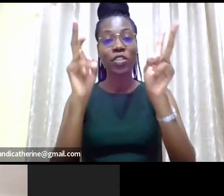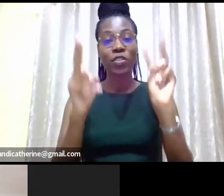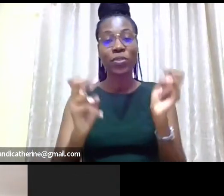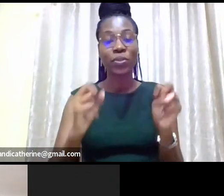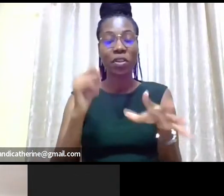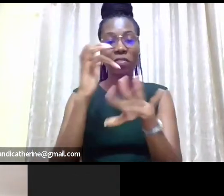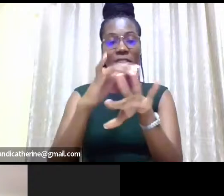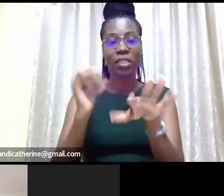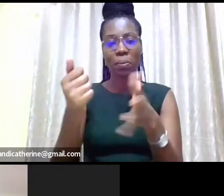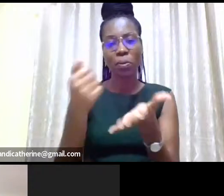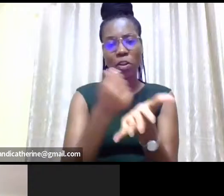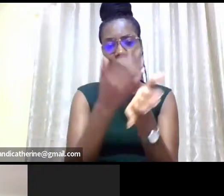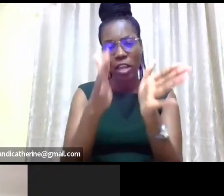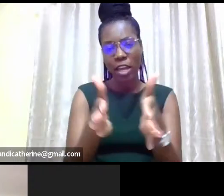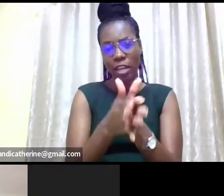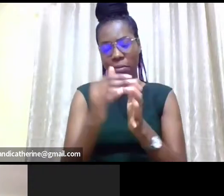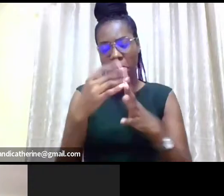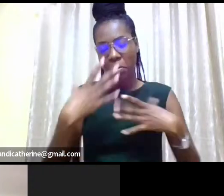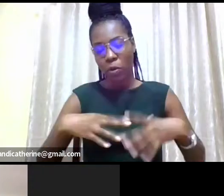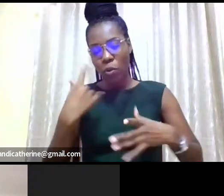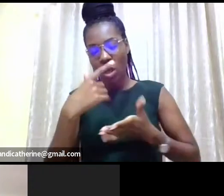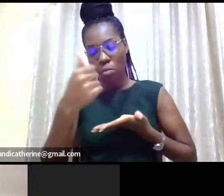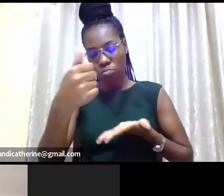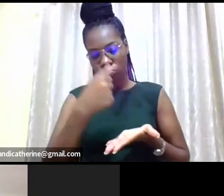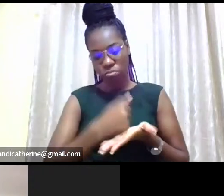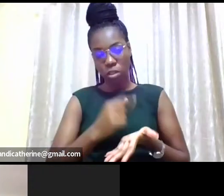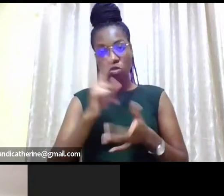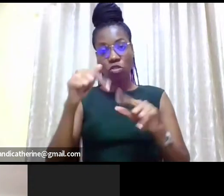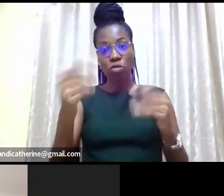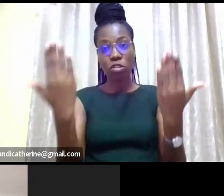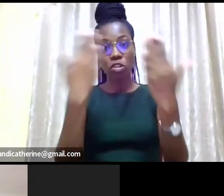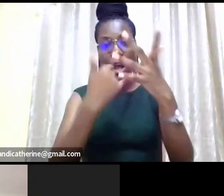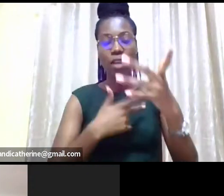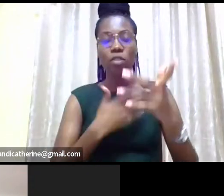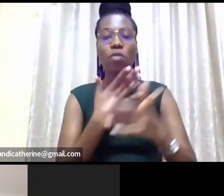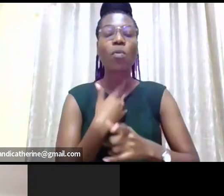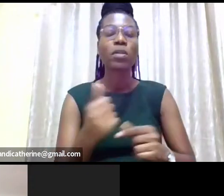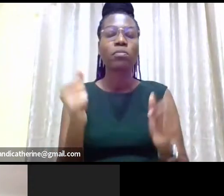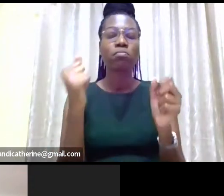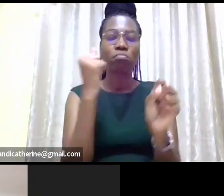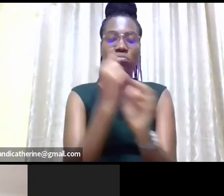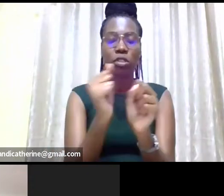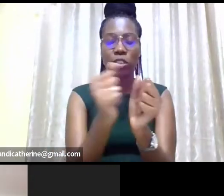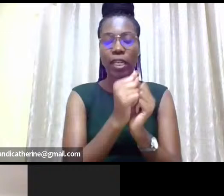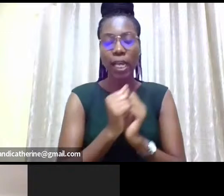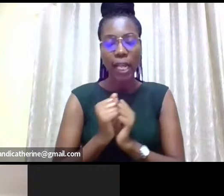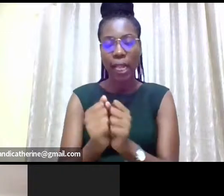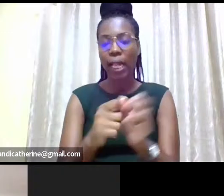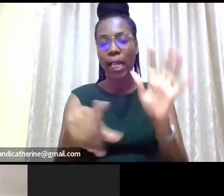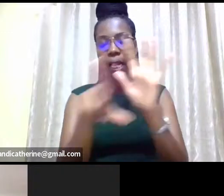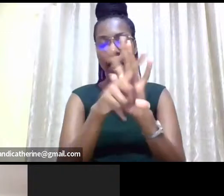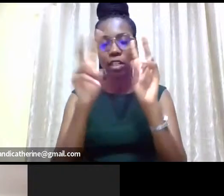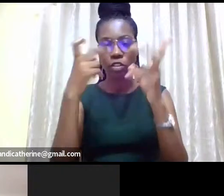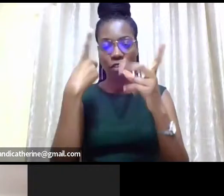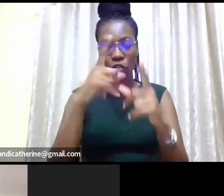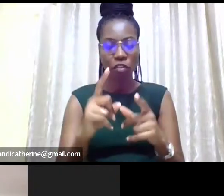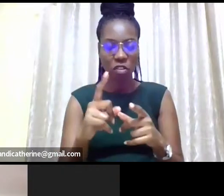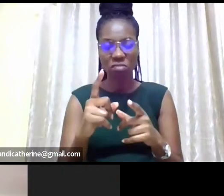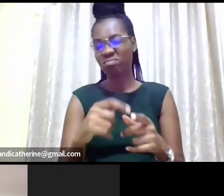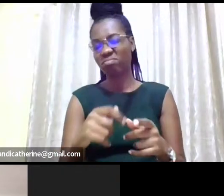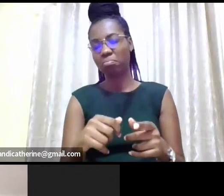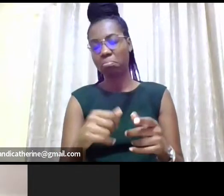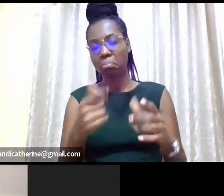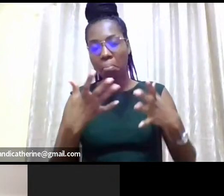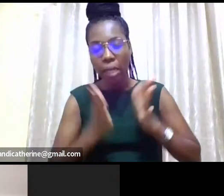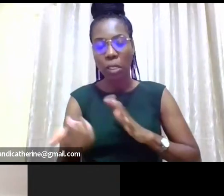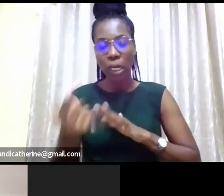employers and employees. So tonight we are dealing with the legal intrigues of abscondment or desertion. And